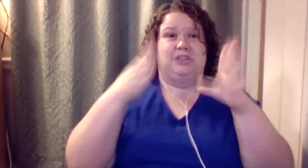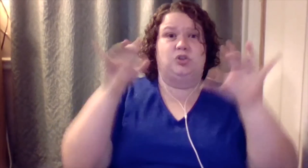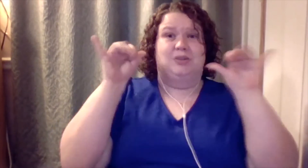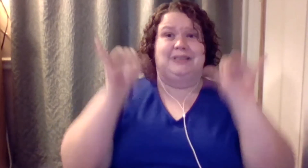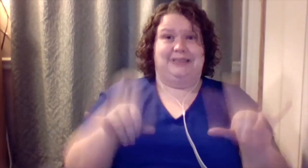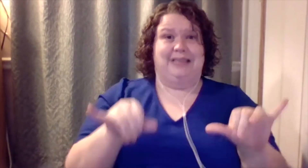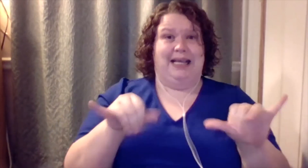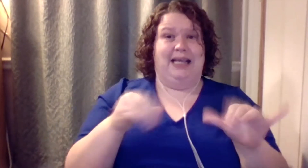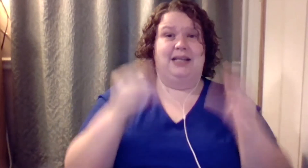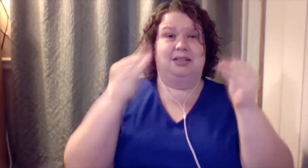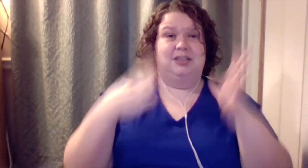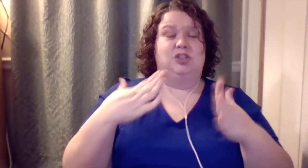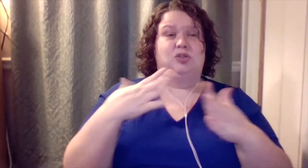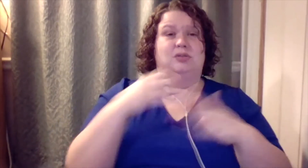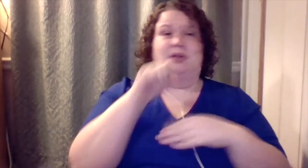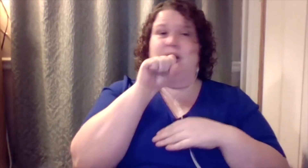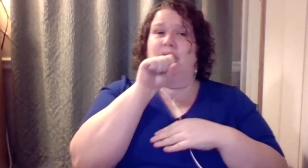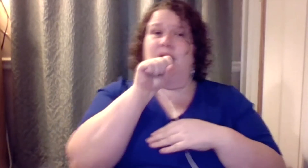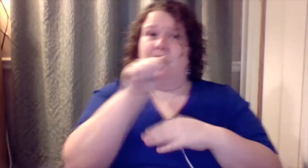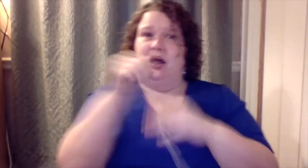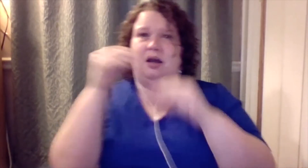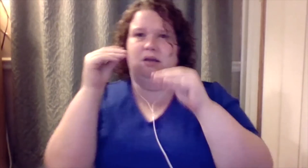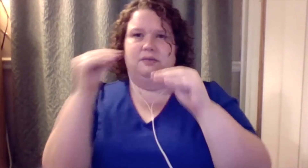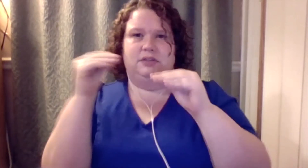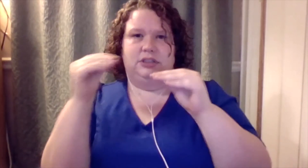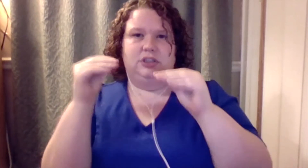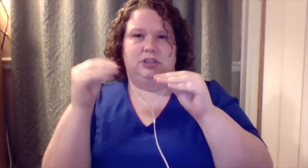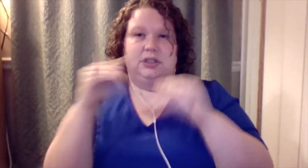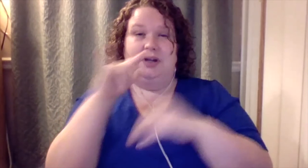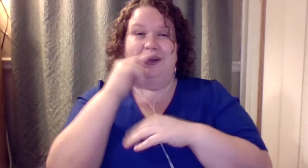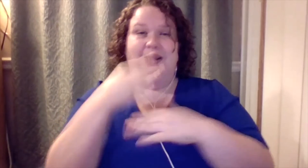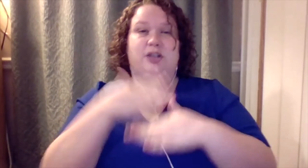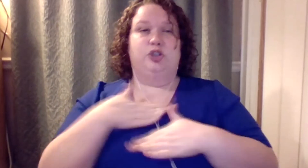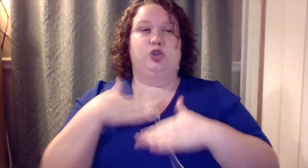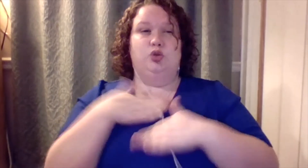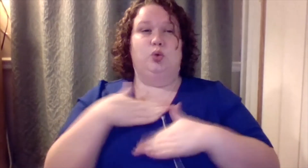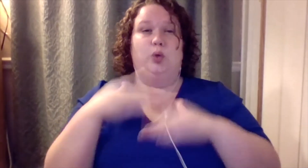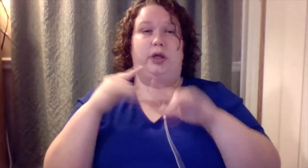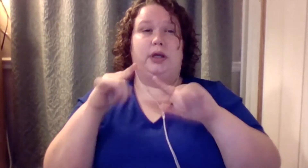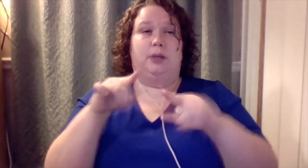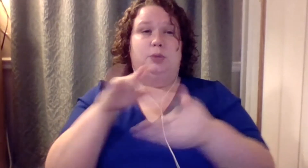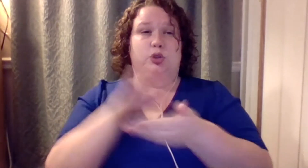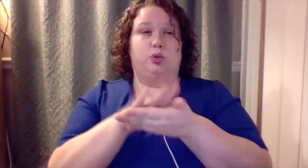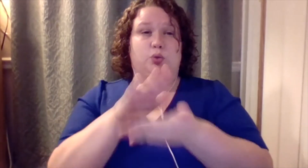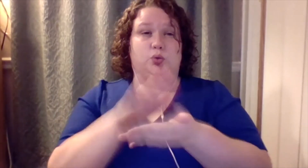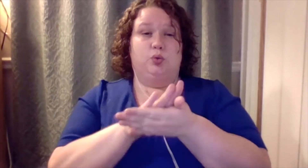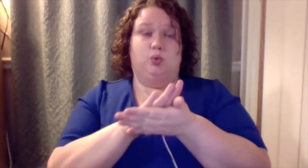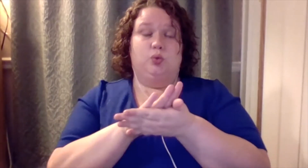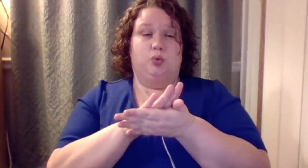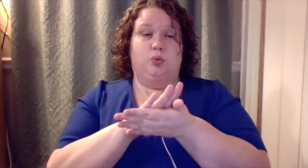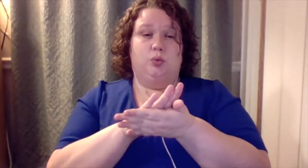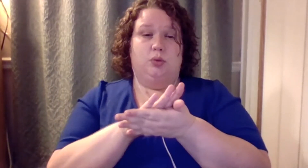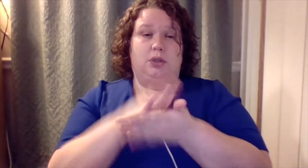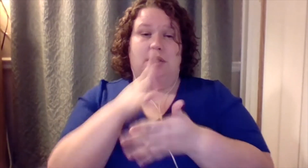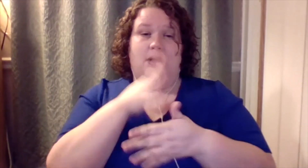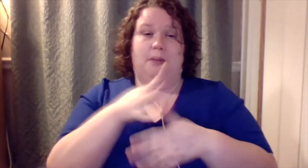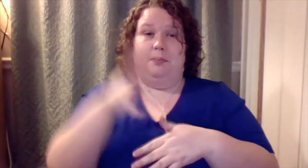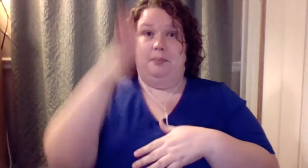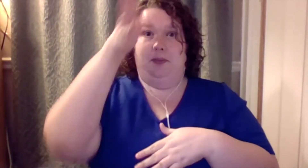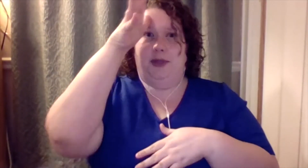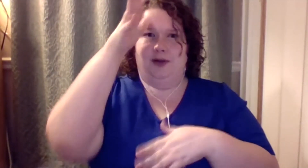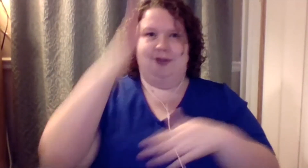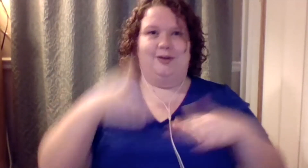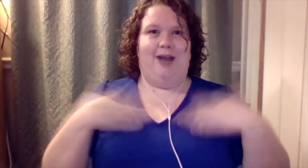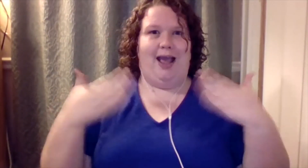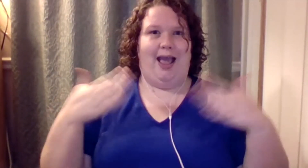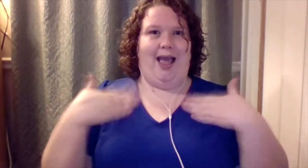teaching. And so our kids enjoy coming to school, and that makes parents happy to send their kids to school. I mean, that's why over 50 kids are